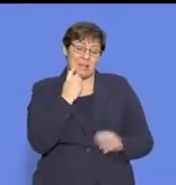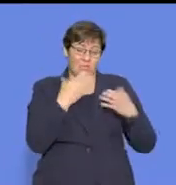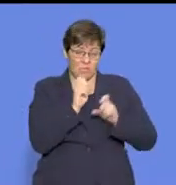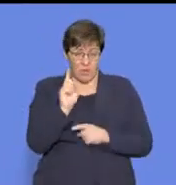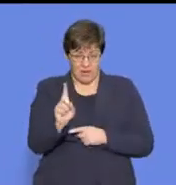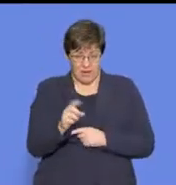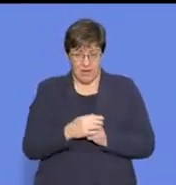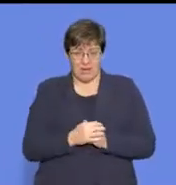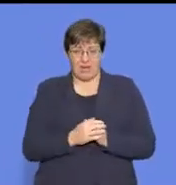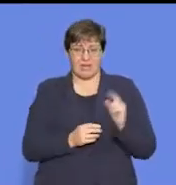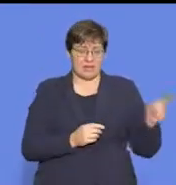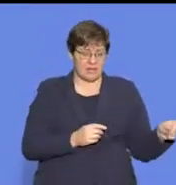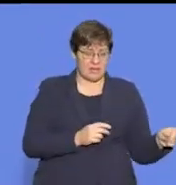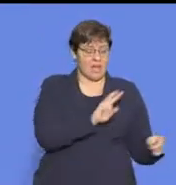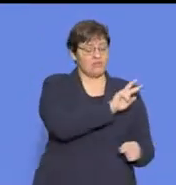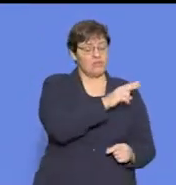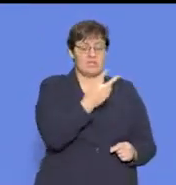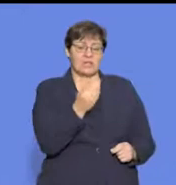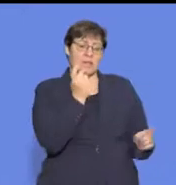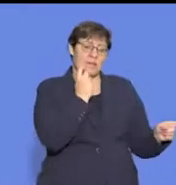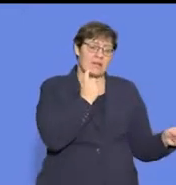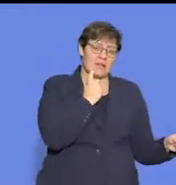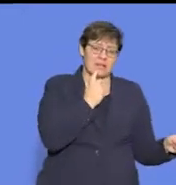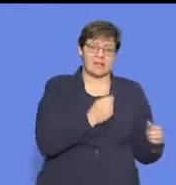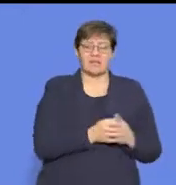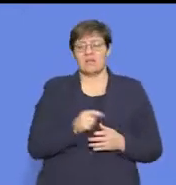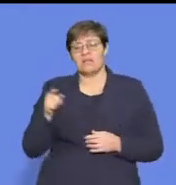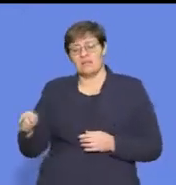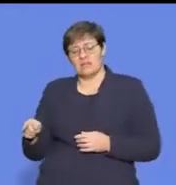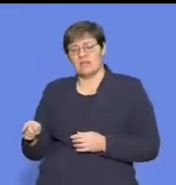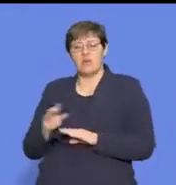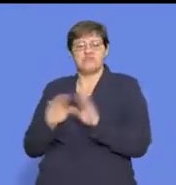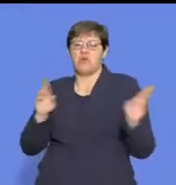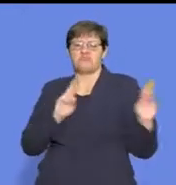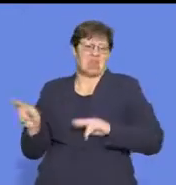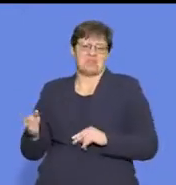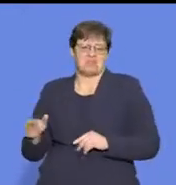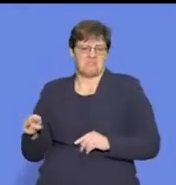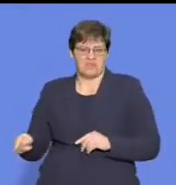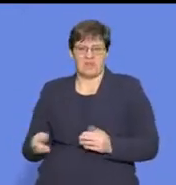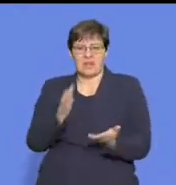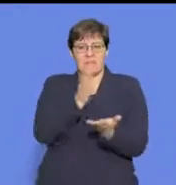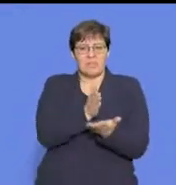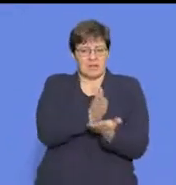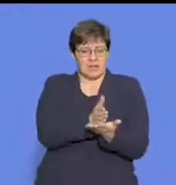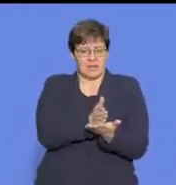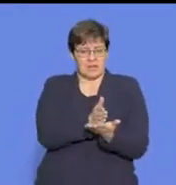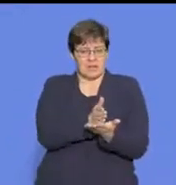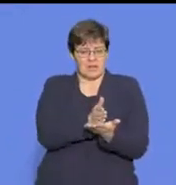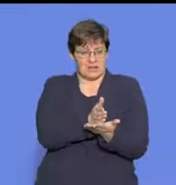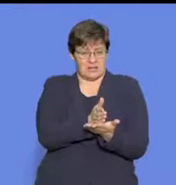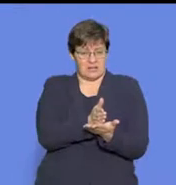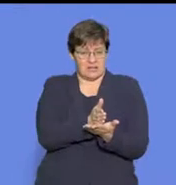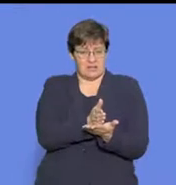here, and these are the transition metals. These are relatively unreactive, and in the middle is